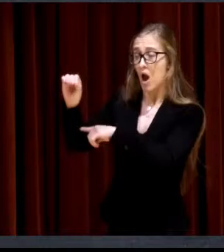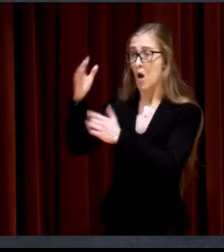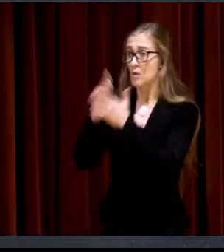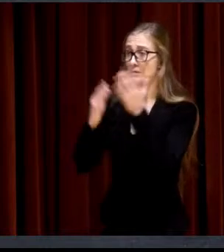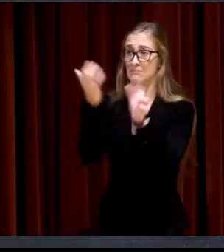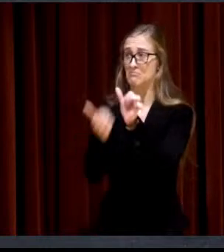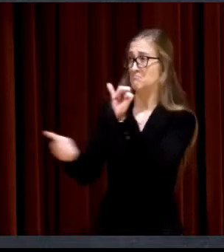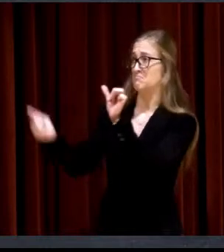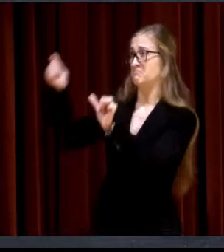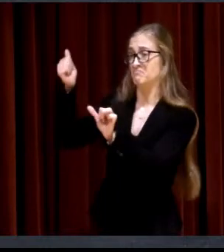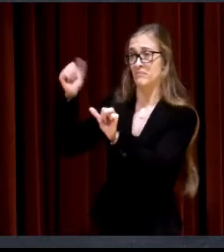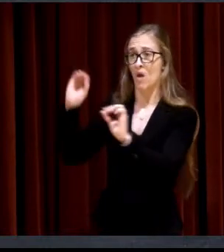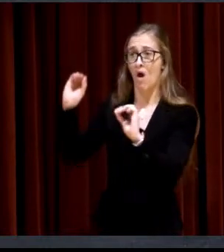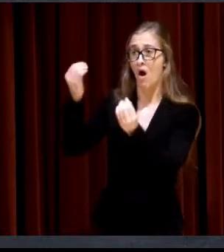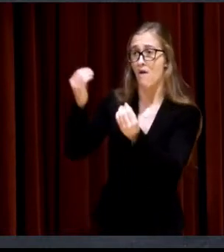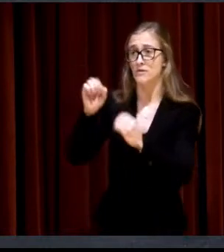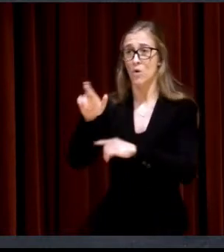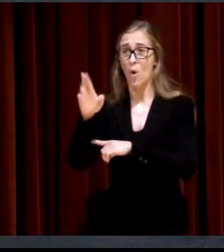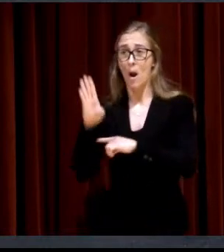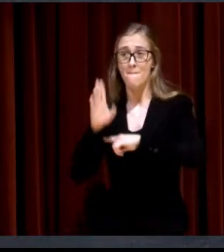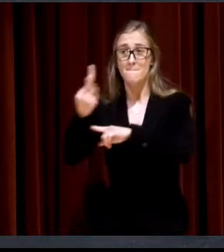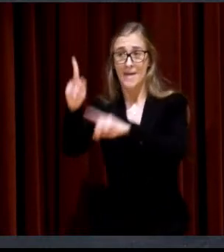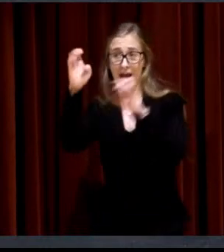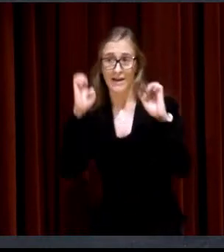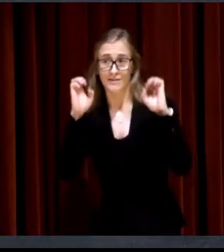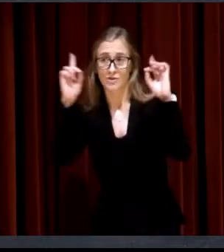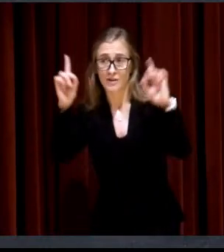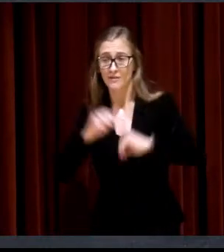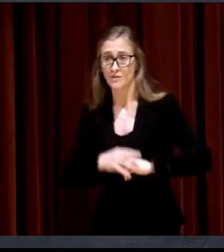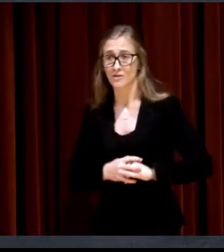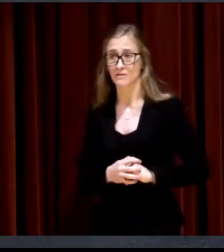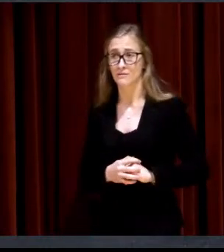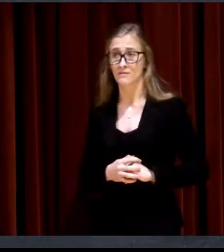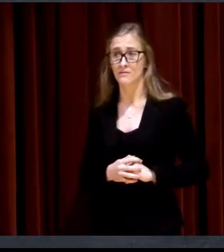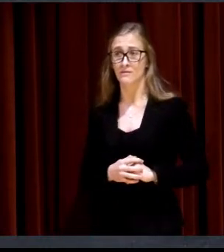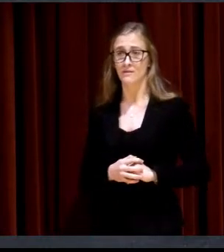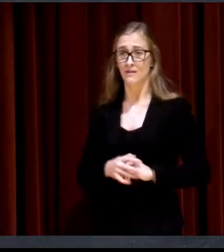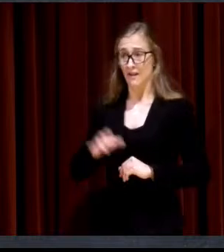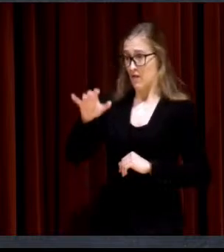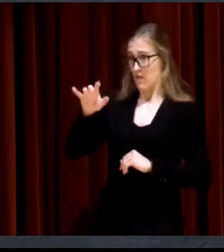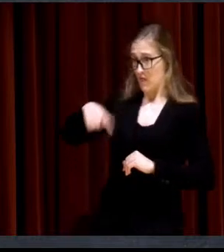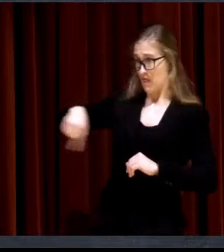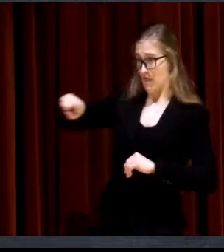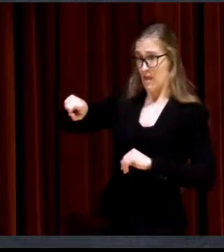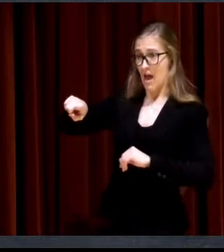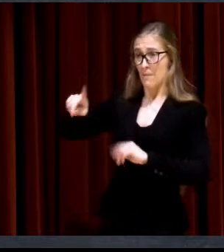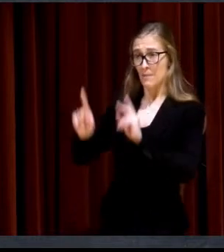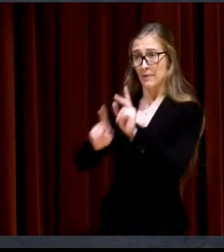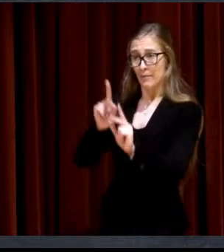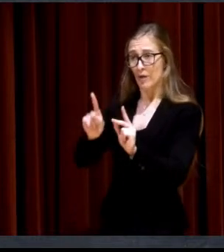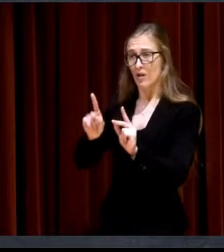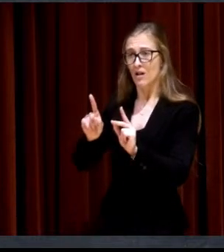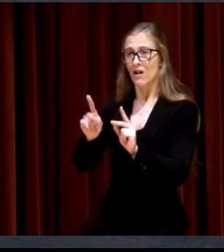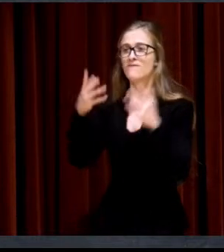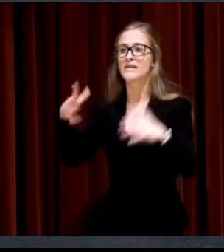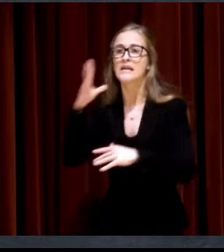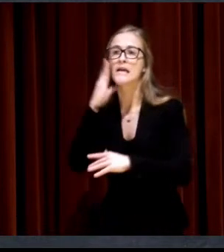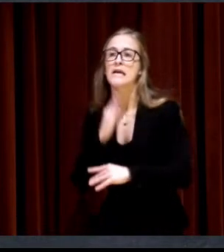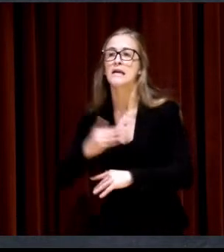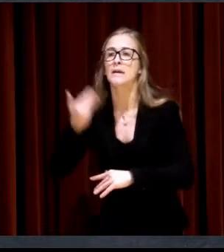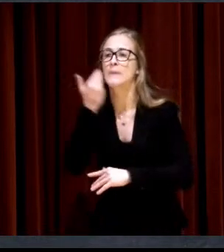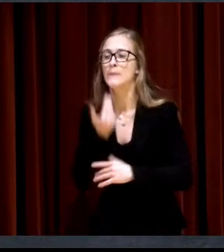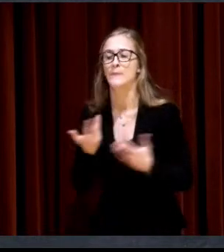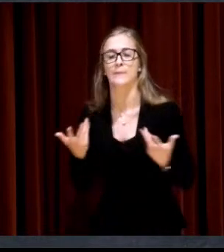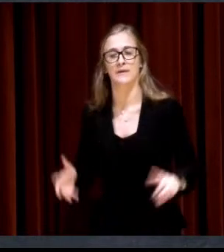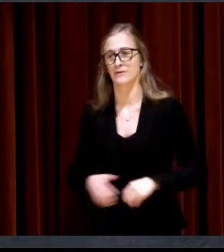corporate office, or whether they went back into education, some of them need to be, because they've been through.